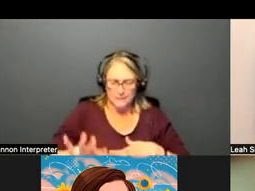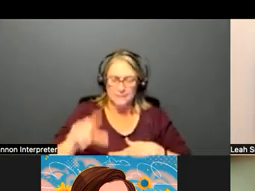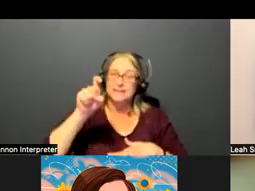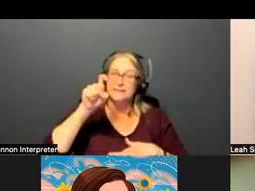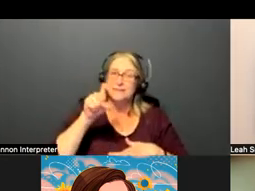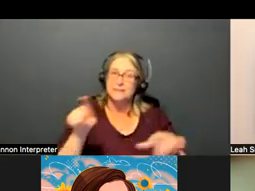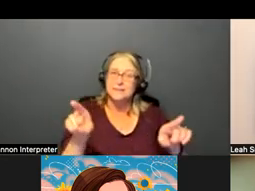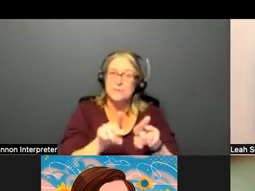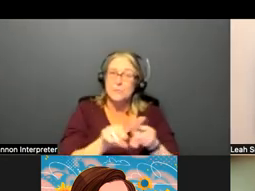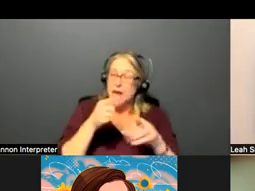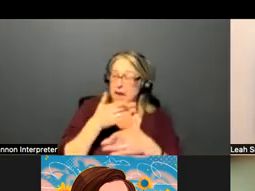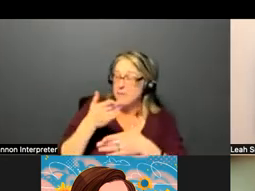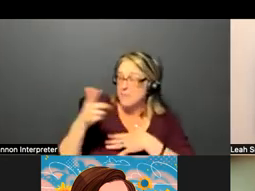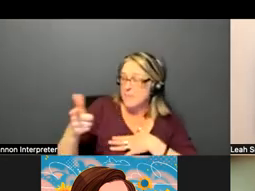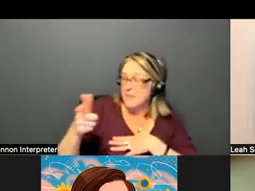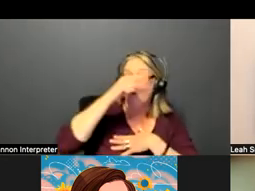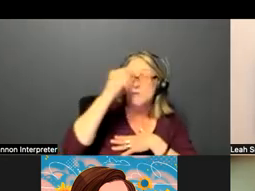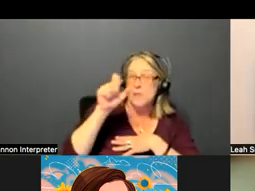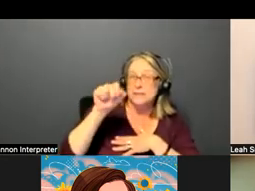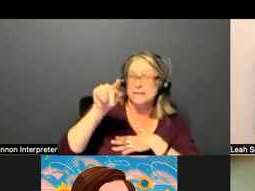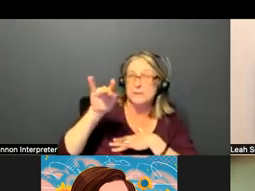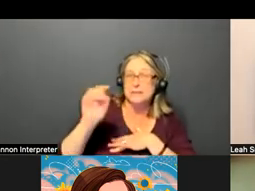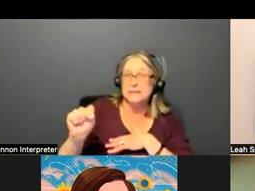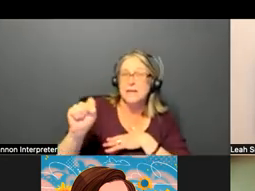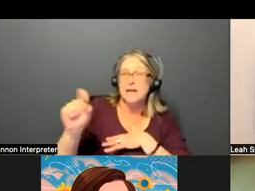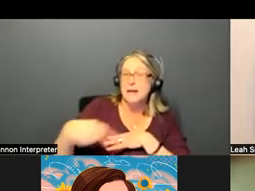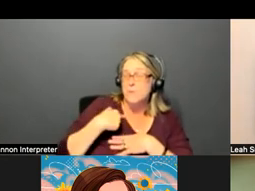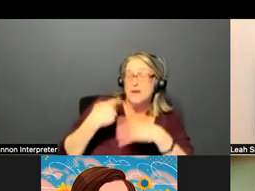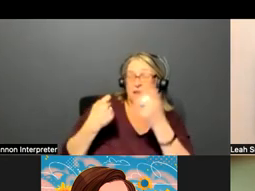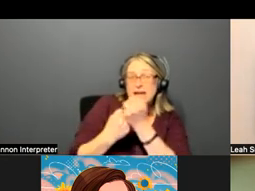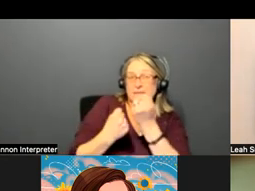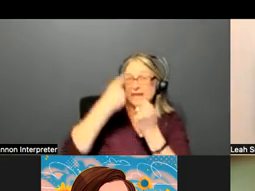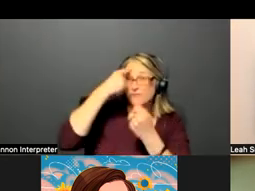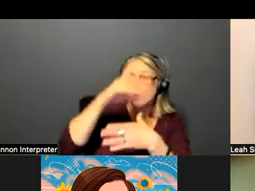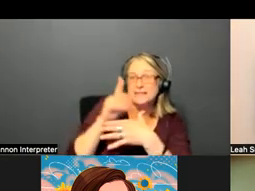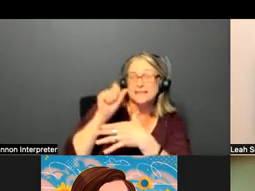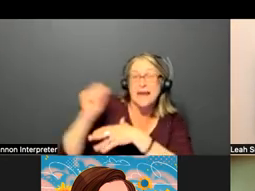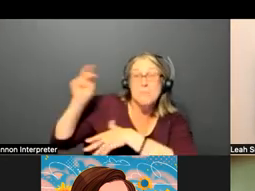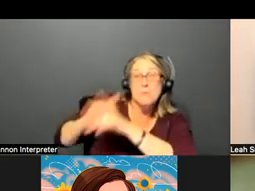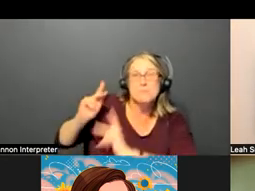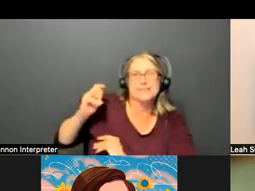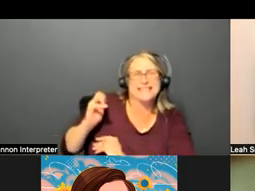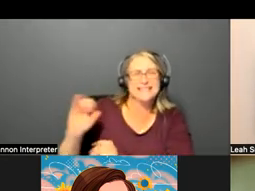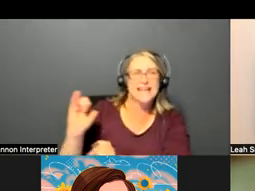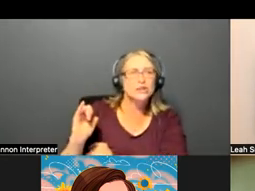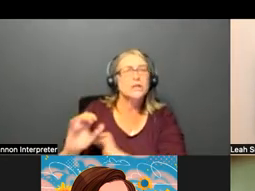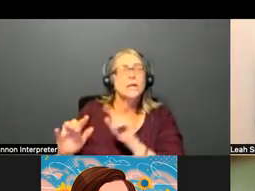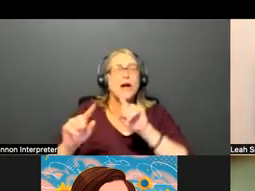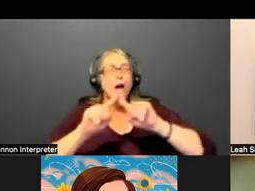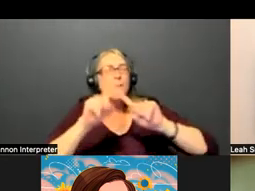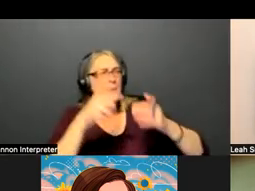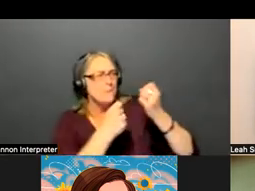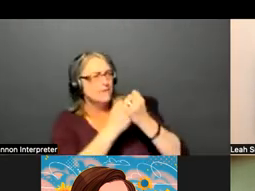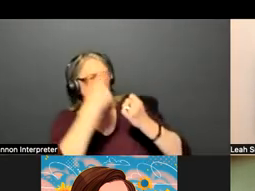I am in predominantly Black spaces, I am the one advocating for disabled people. I am the one advocating for a